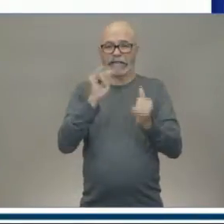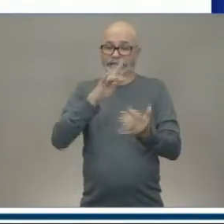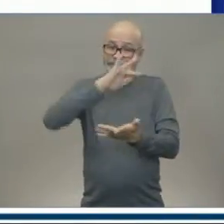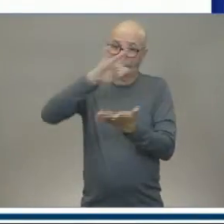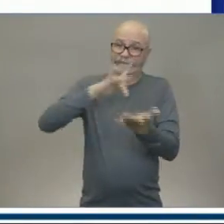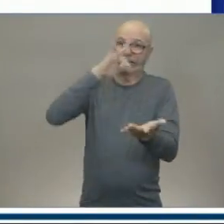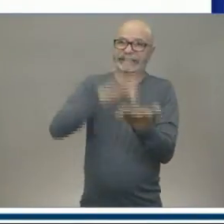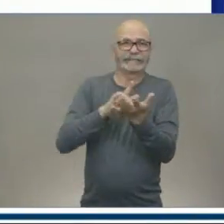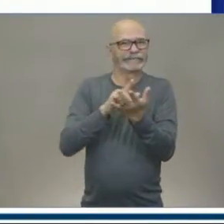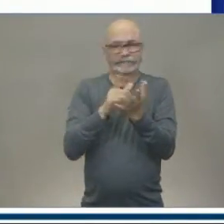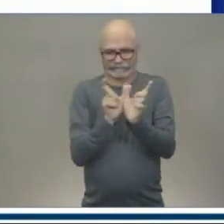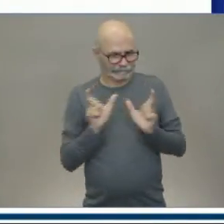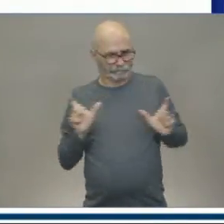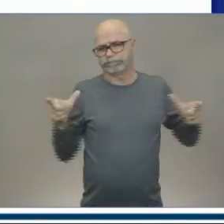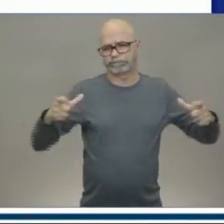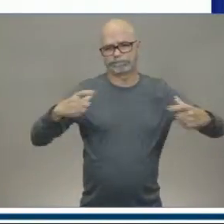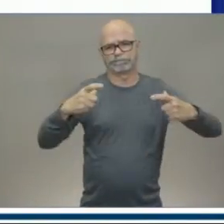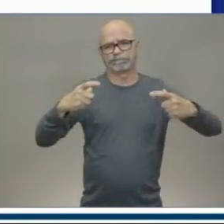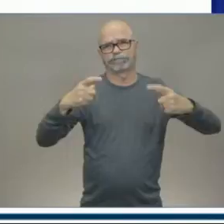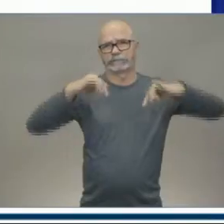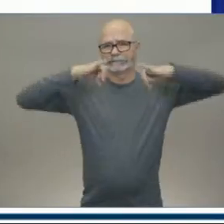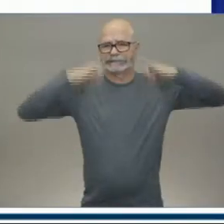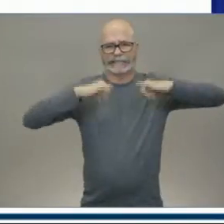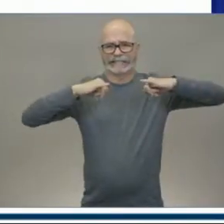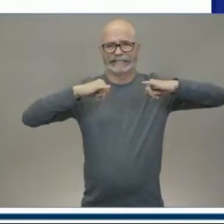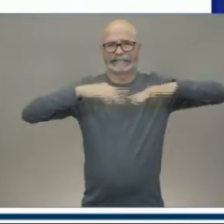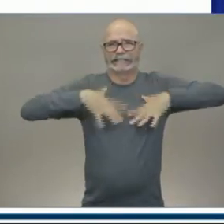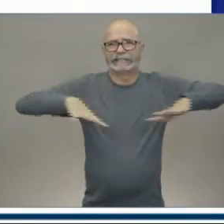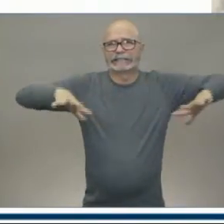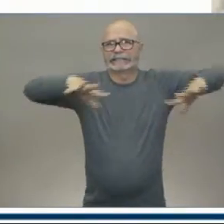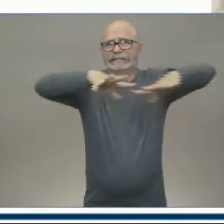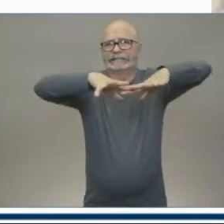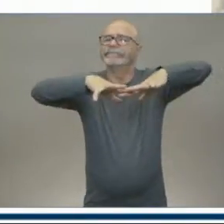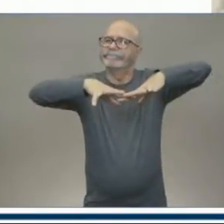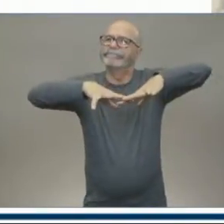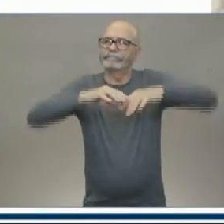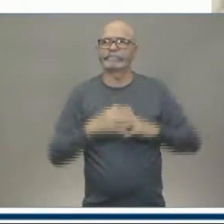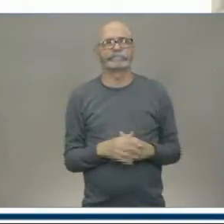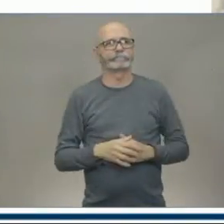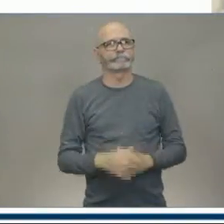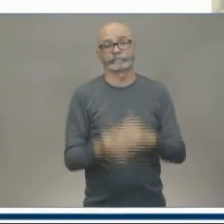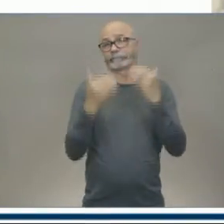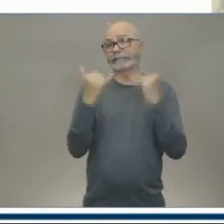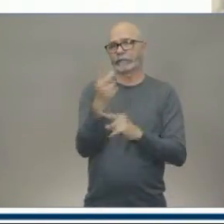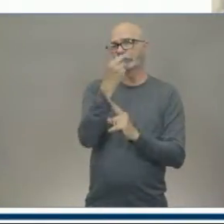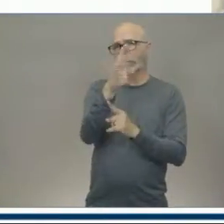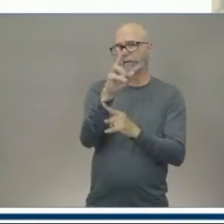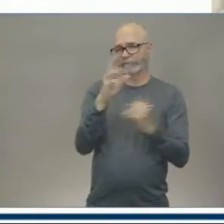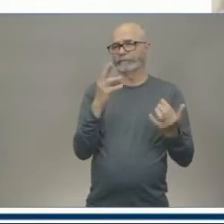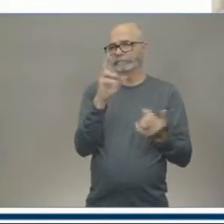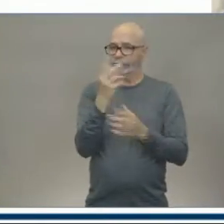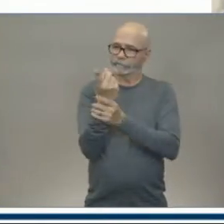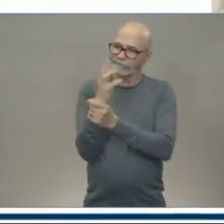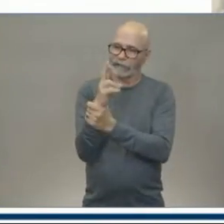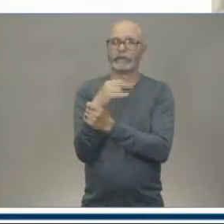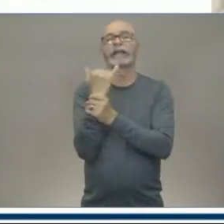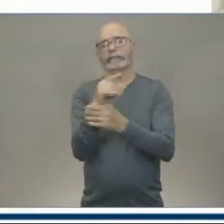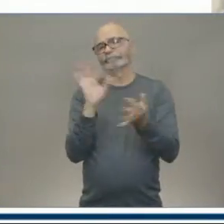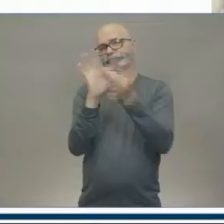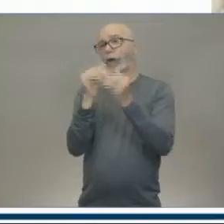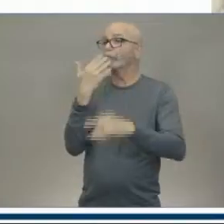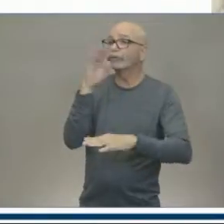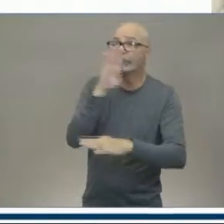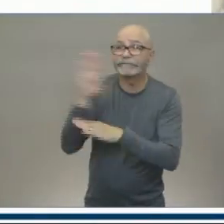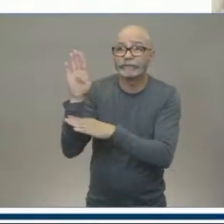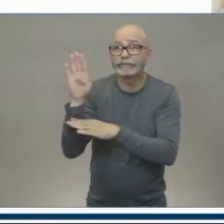virus here and slow the spread. Dr. Strang. Thank you, Premier. Good afternoon, everybody.